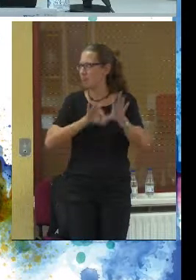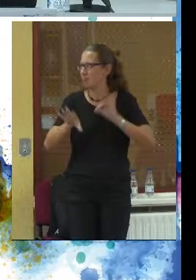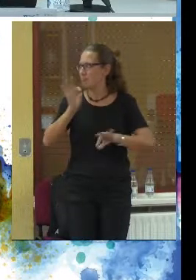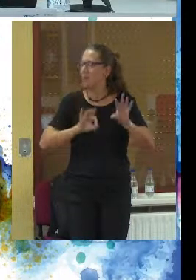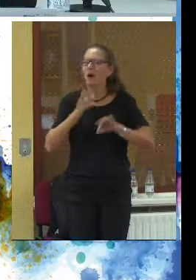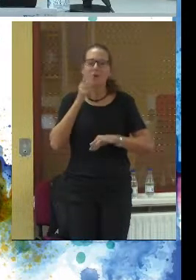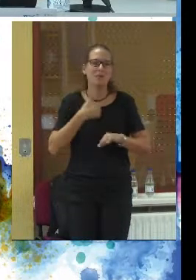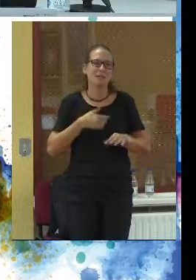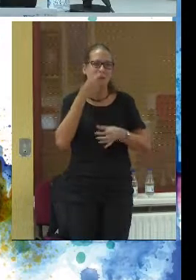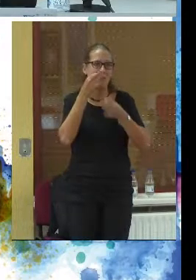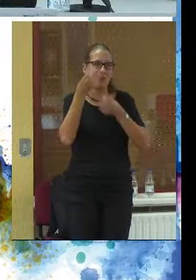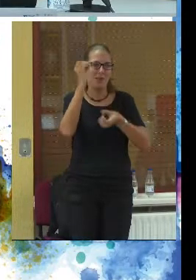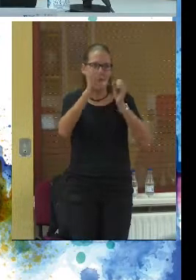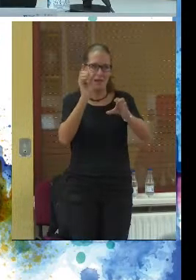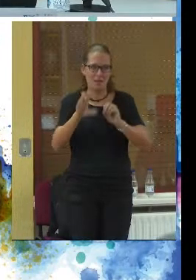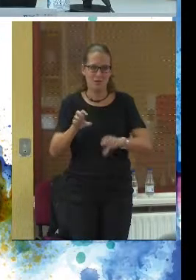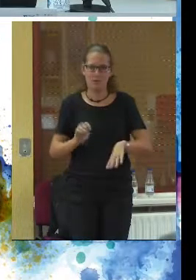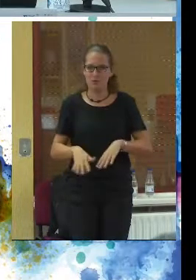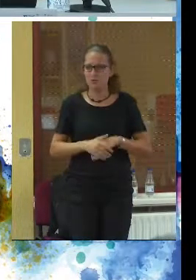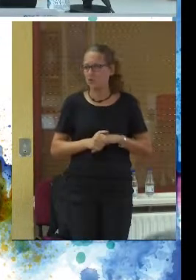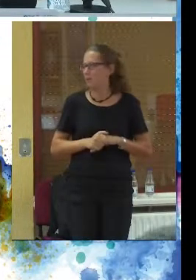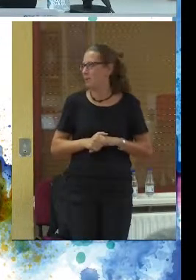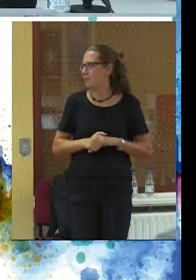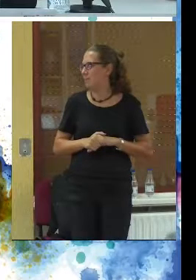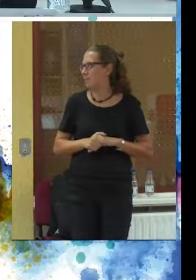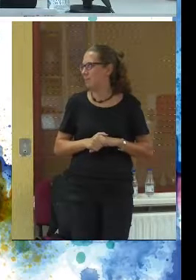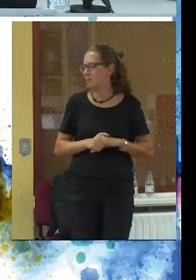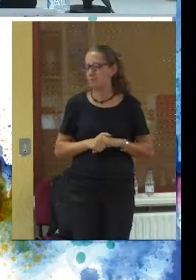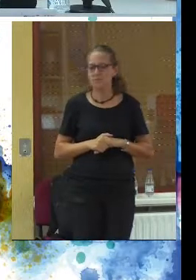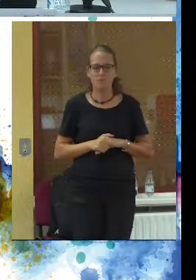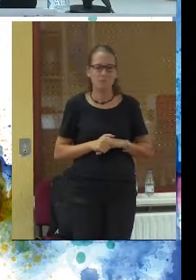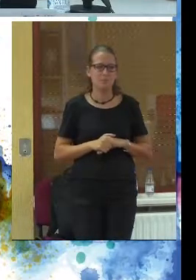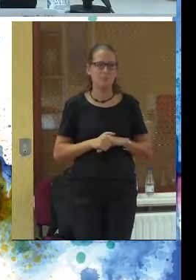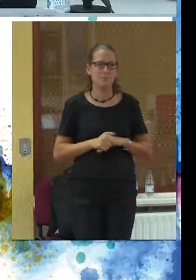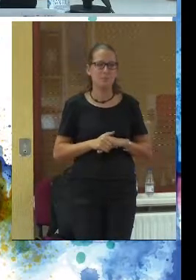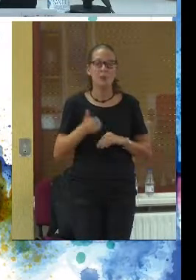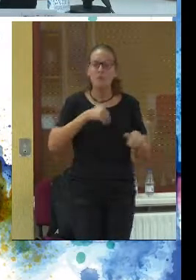already selected one batch, and he's uploaded his information on the application.